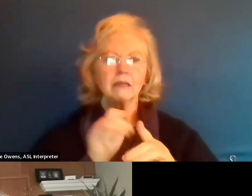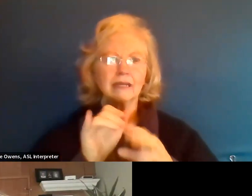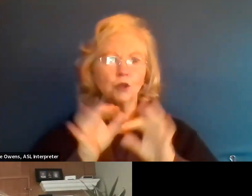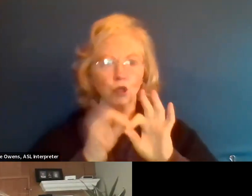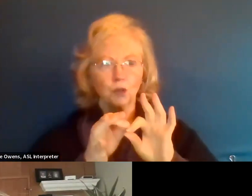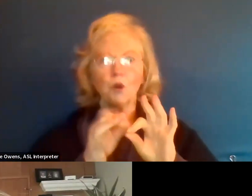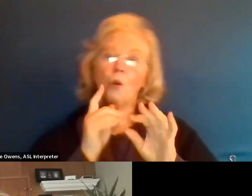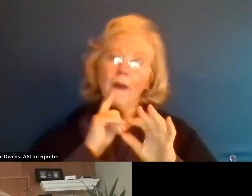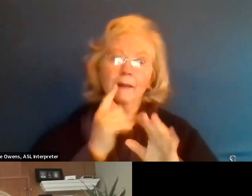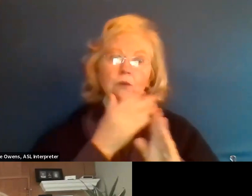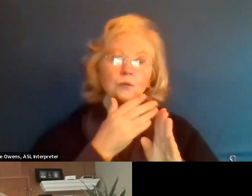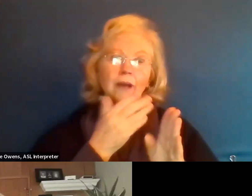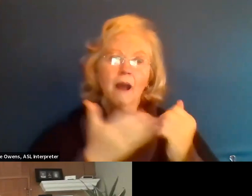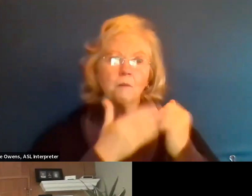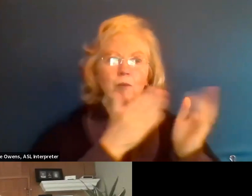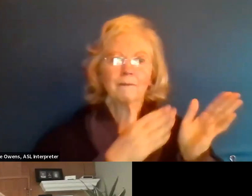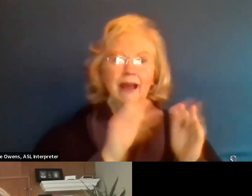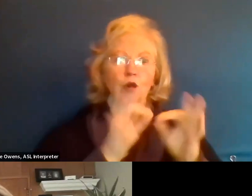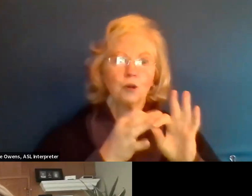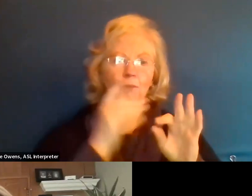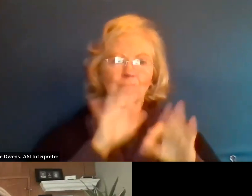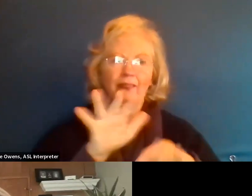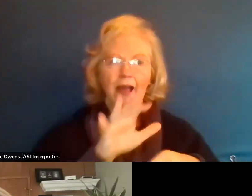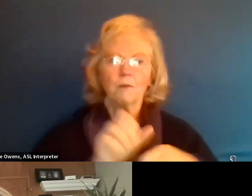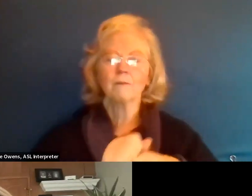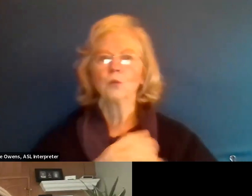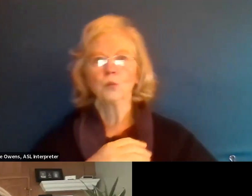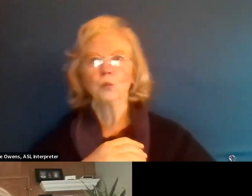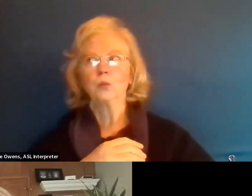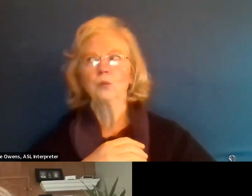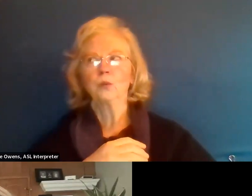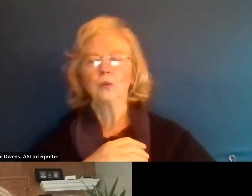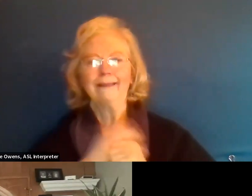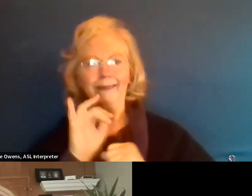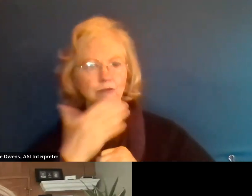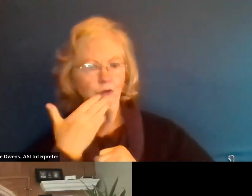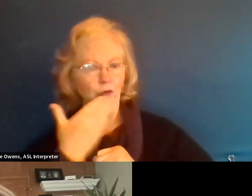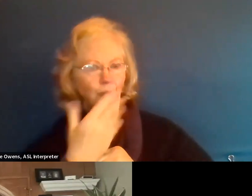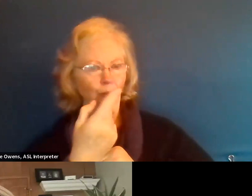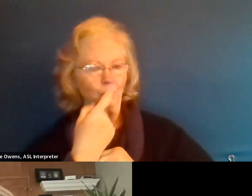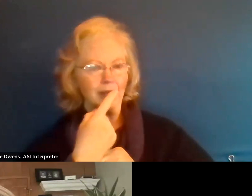appointment. Oh, wow. That's such a great question. I